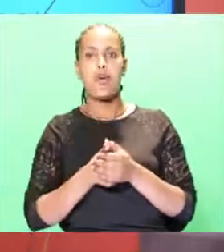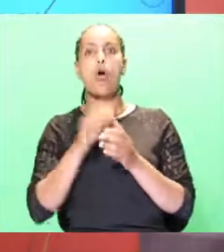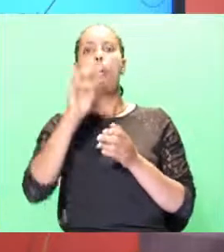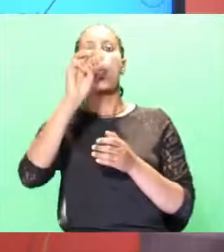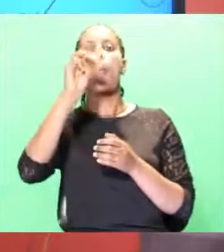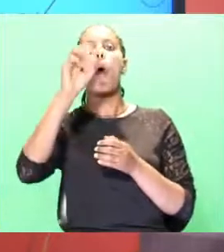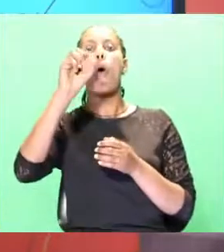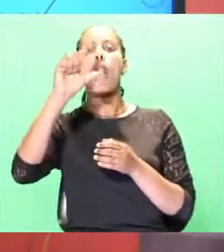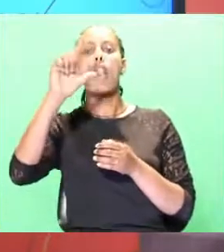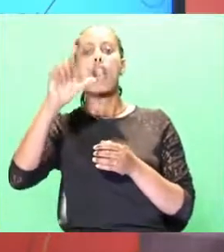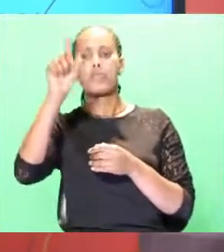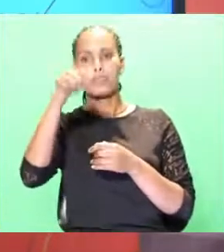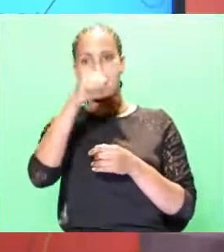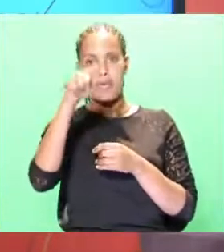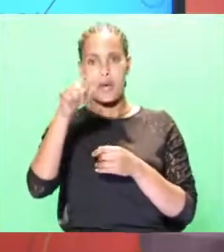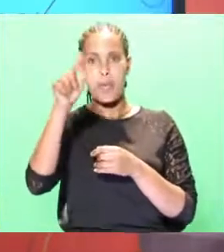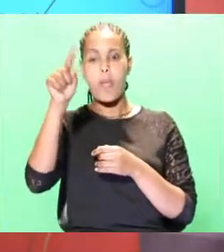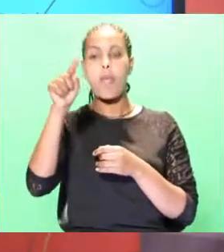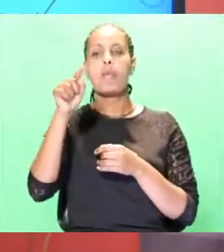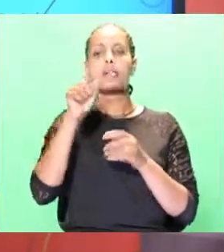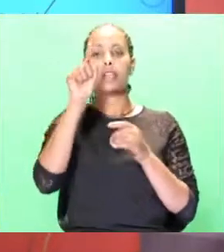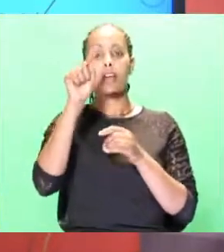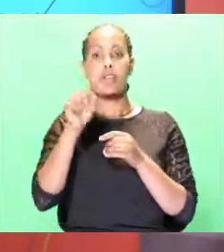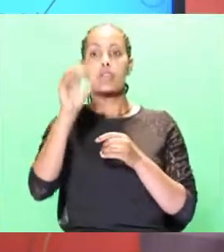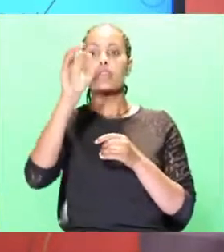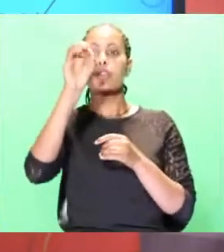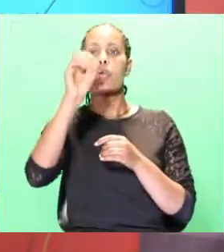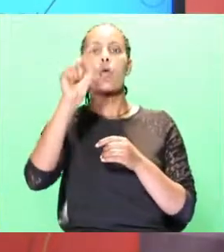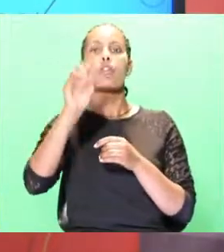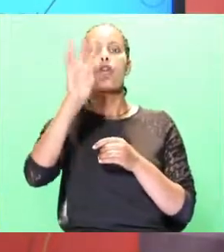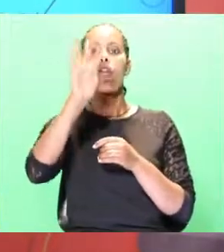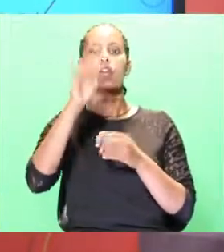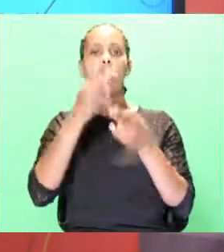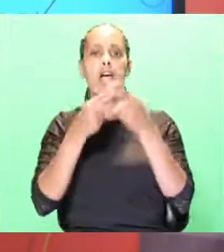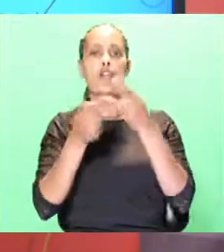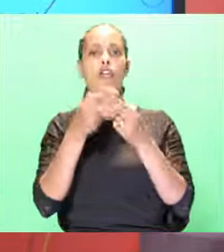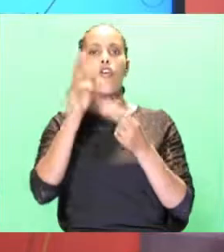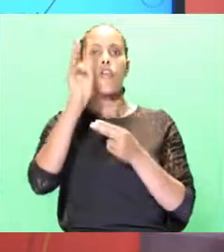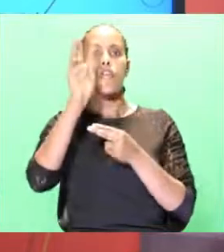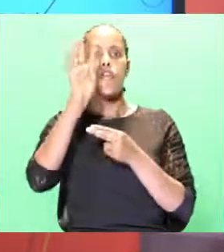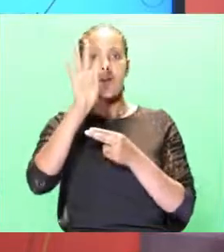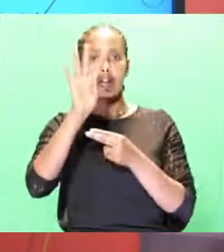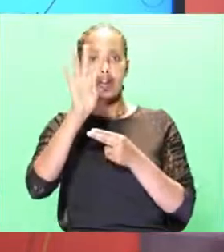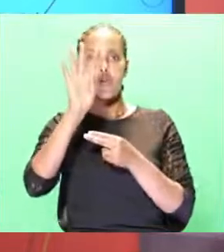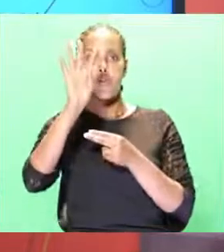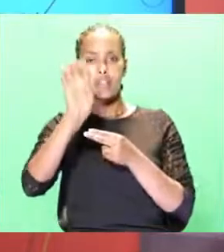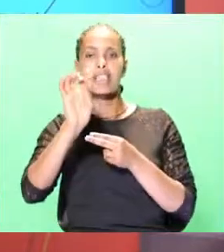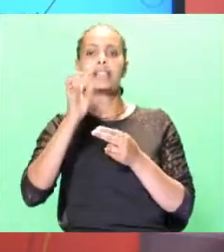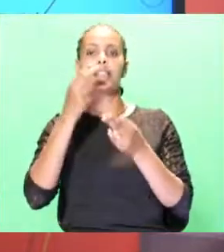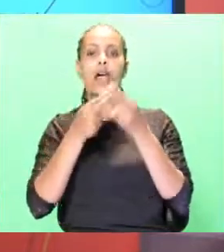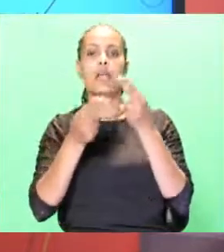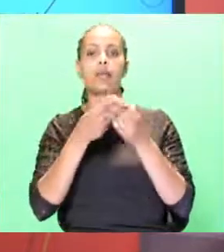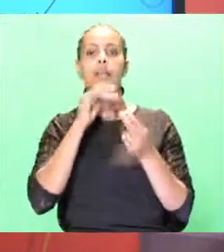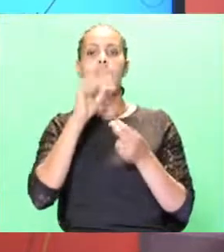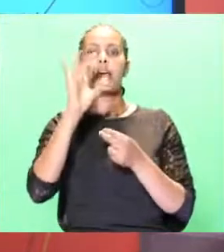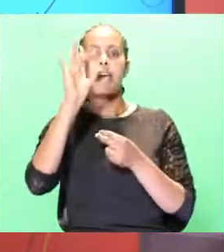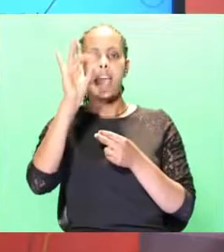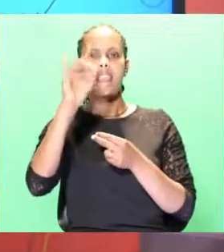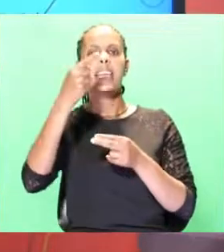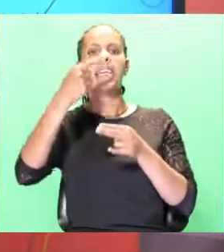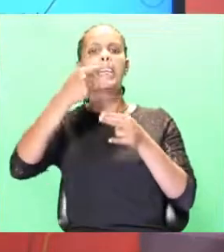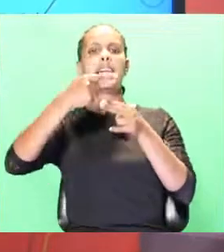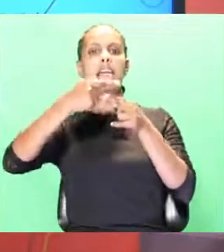Mole by mole. Therefore, 0.4 times 40 times 0.5 is 8